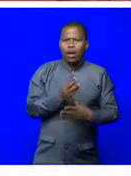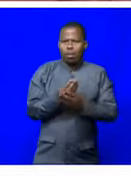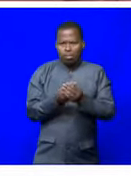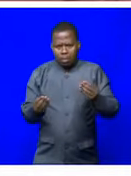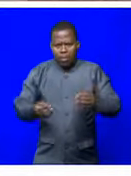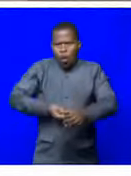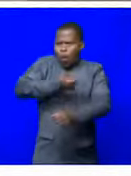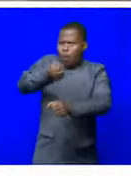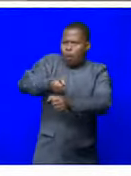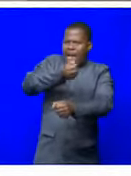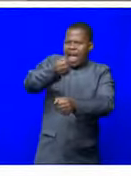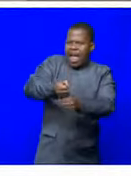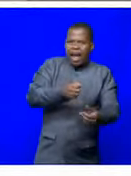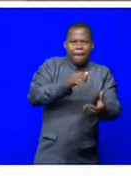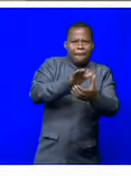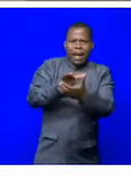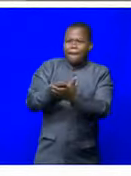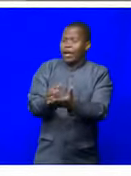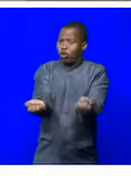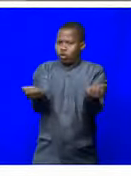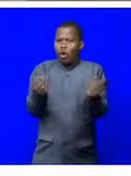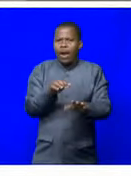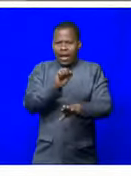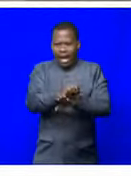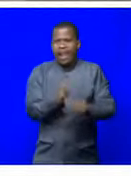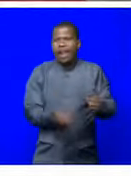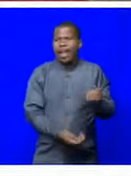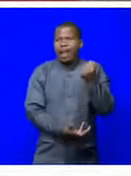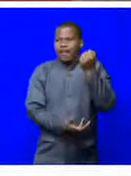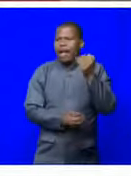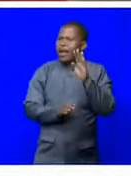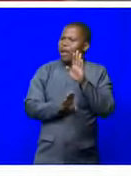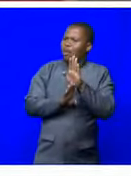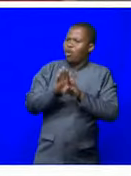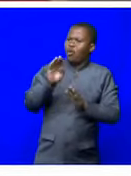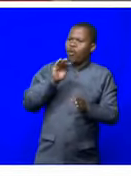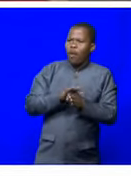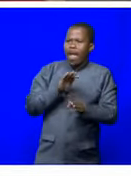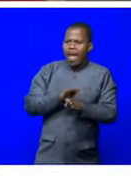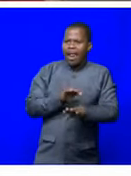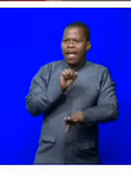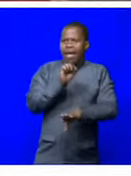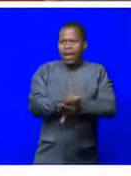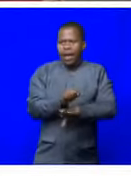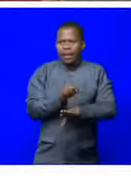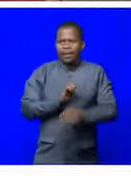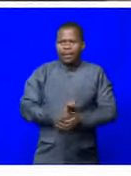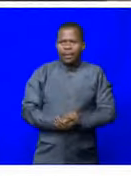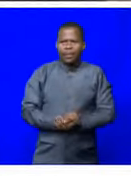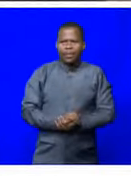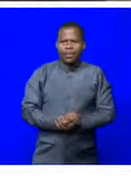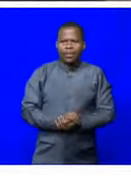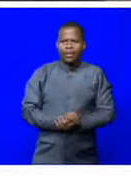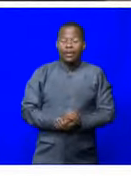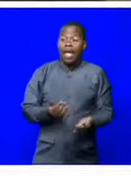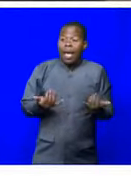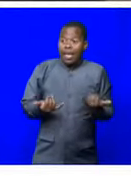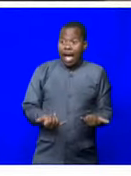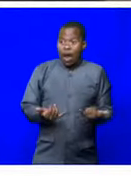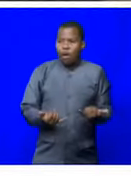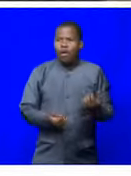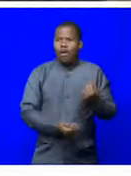belibabambisa kakhulu ekuthenini lesikhwama sithuthuke sifike isigabeni lapho sikhona khona.